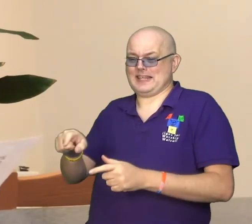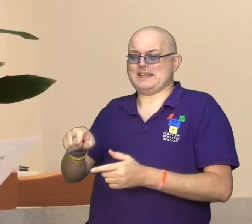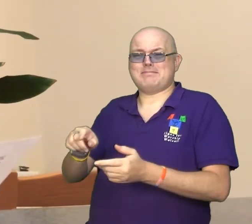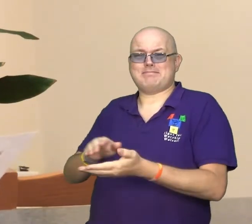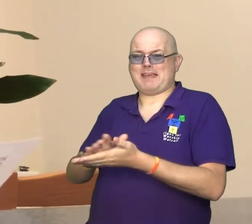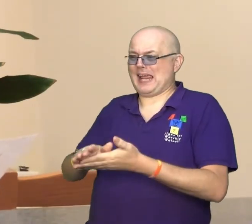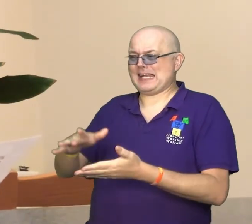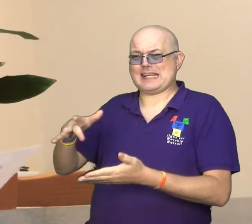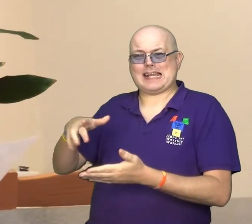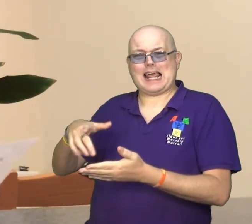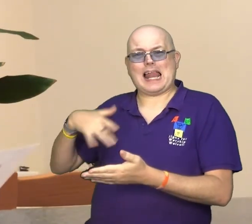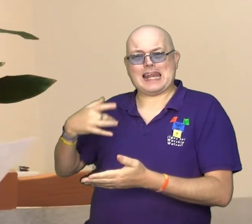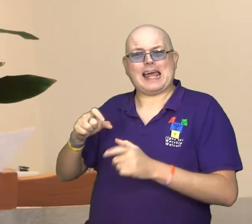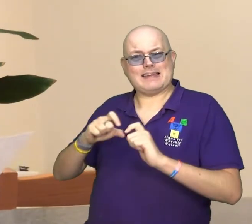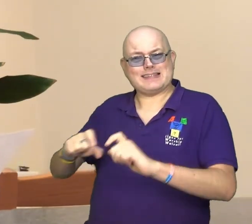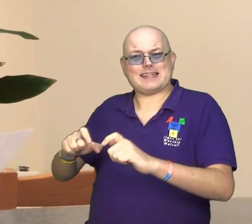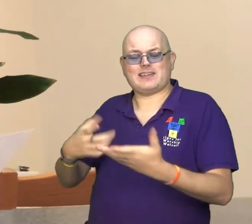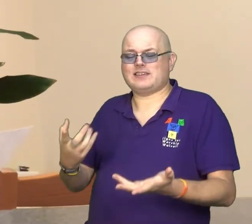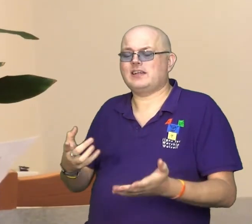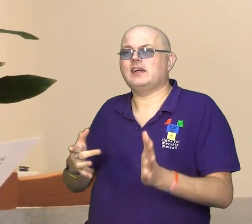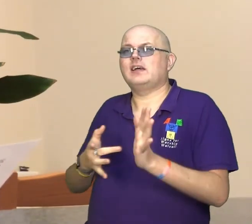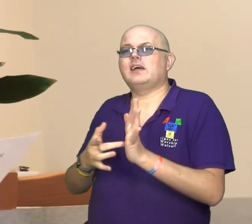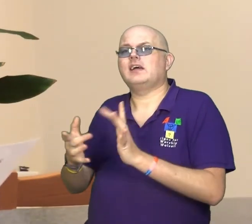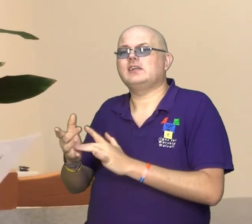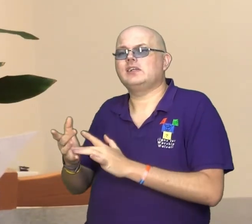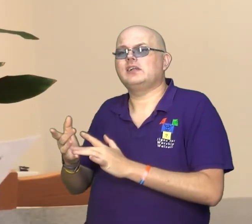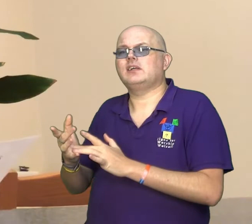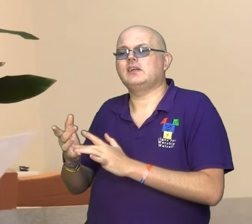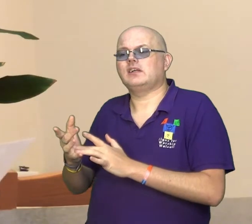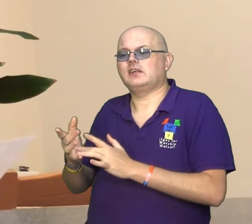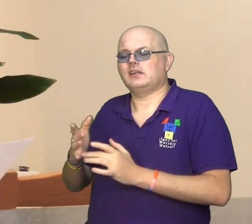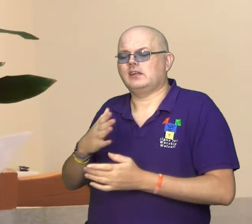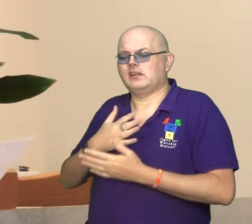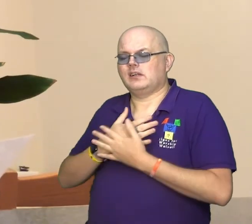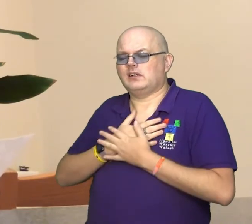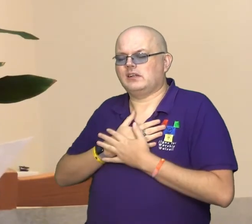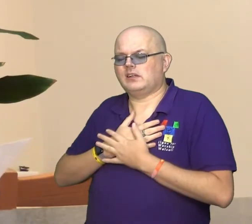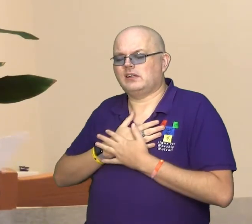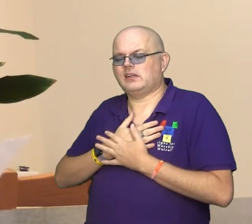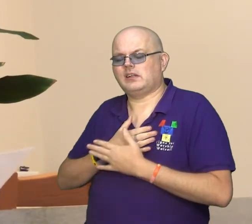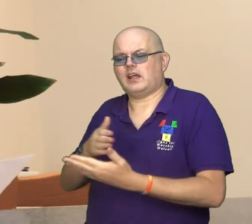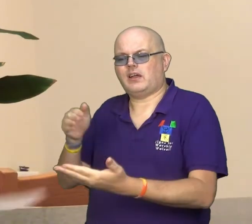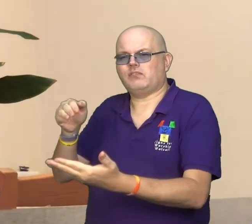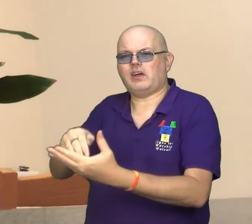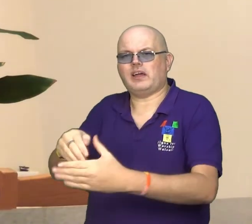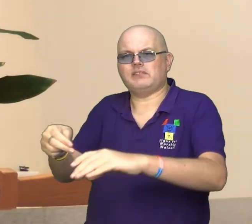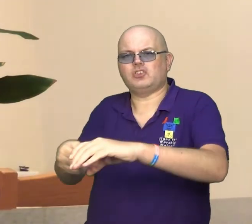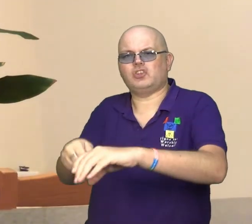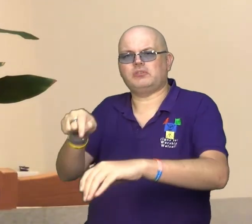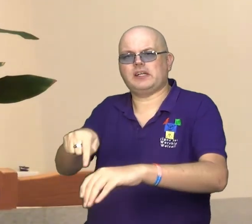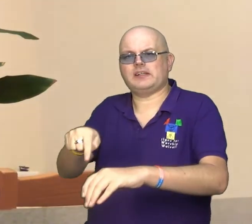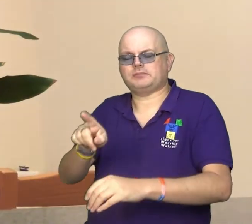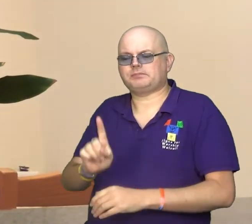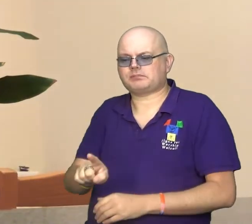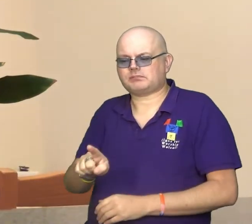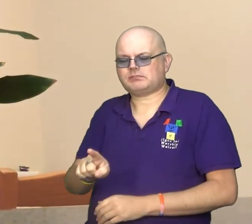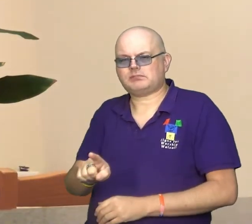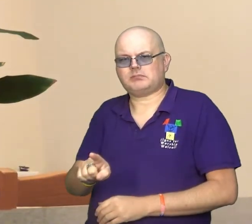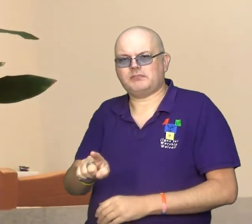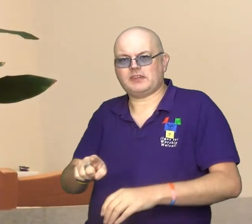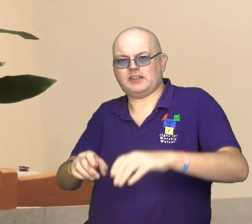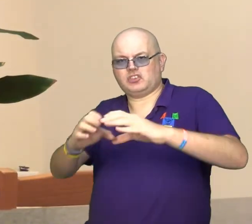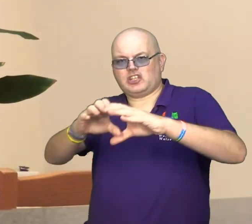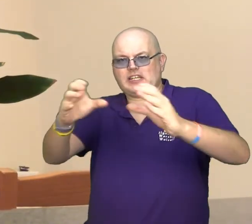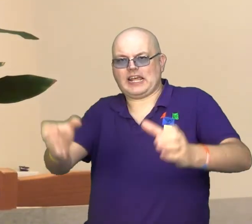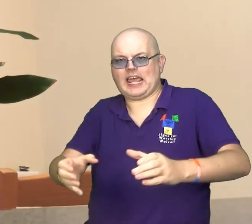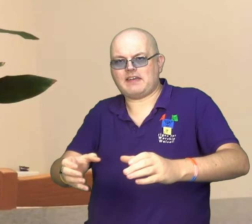this man from dying?" Jesus, once more deeply moved, came to the tomb. It was